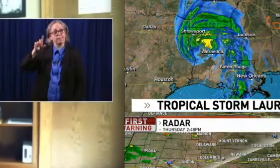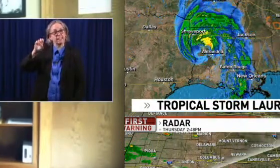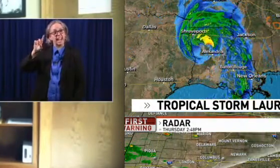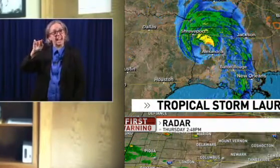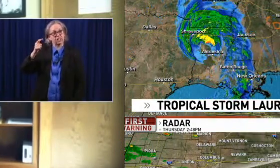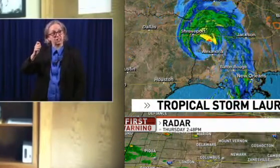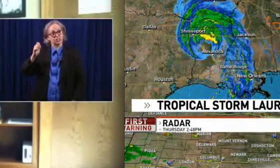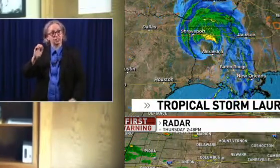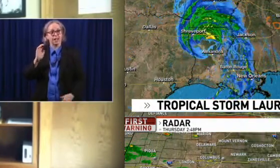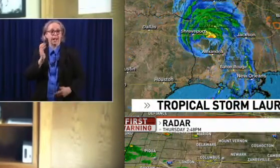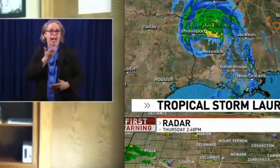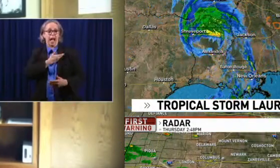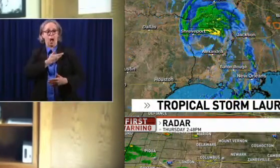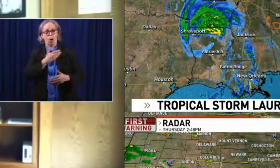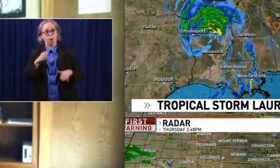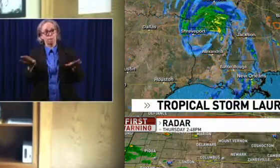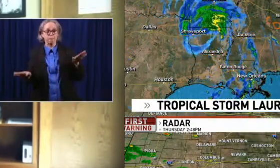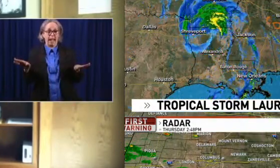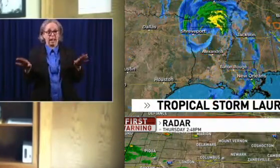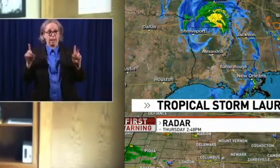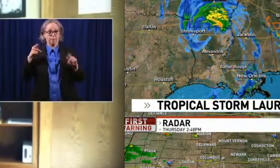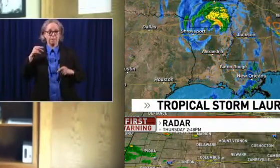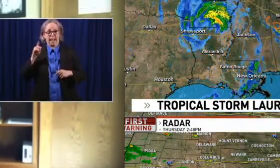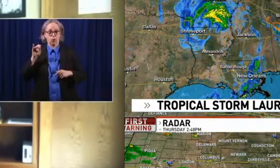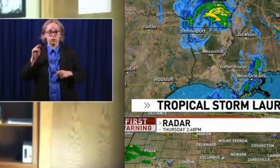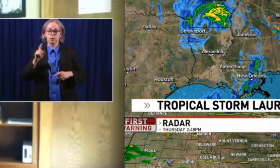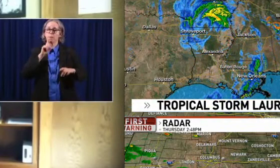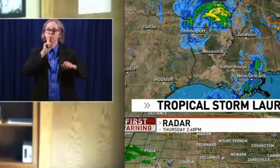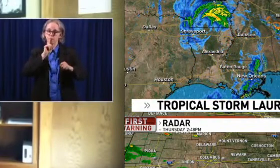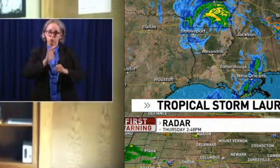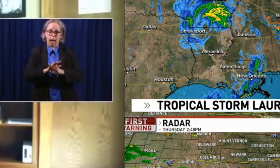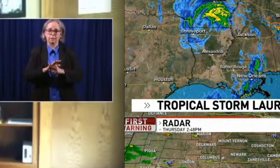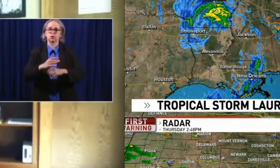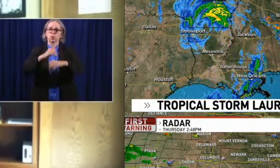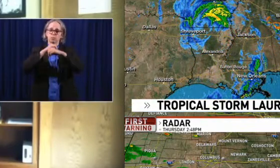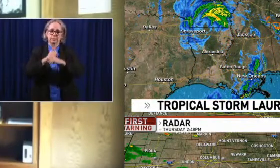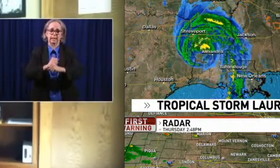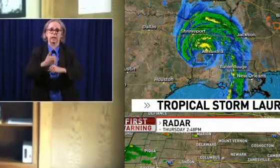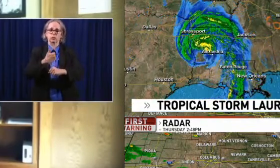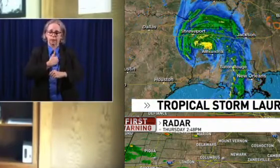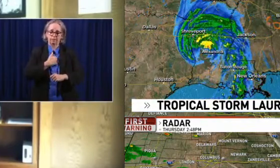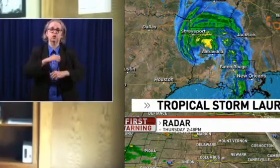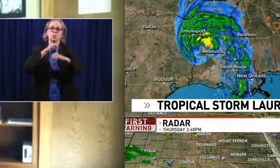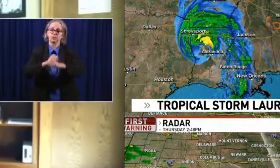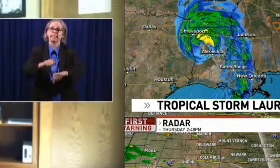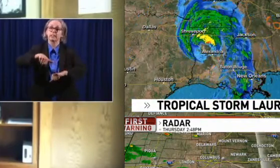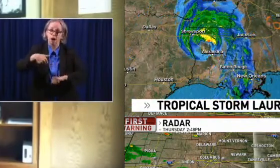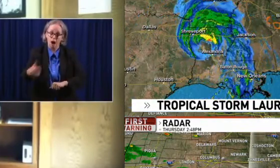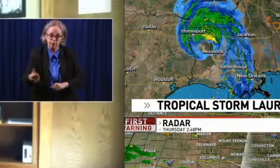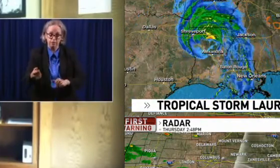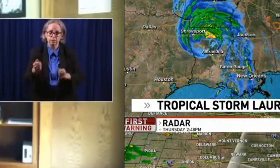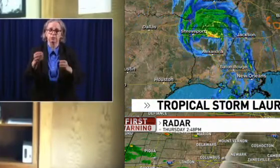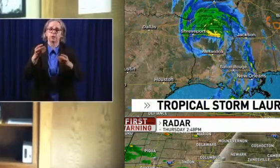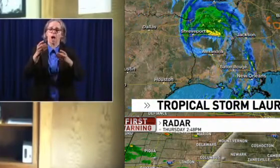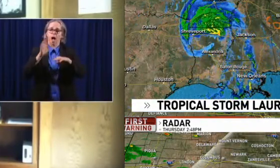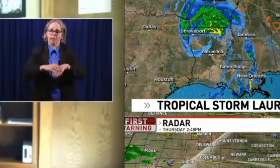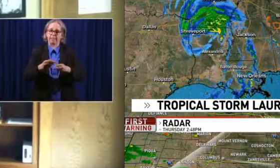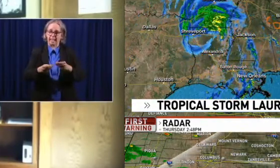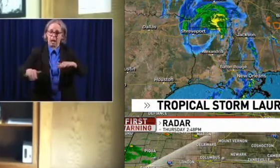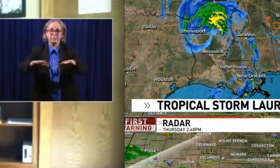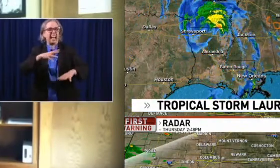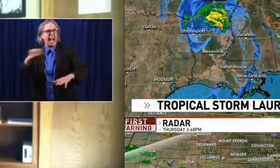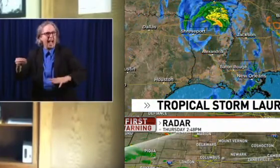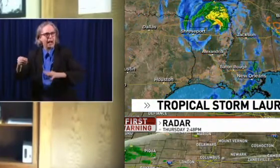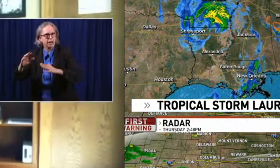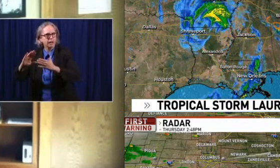and protect others and protect the campus and protect the community, because we know, as the governor has talked to all of us a